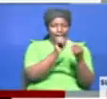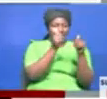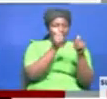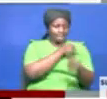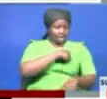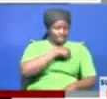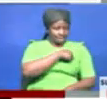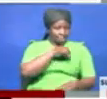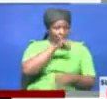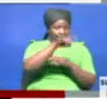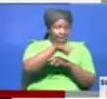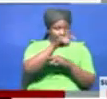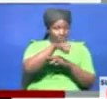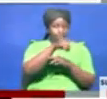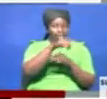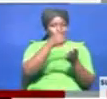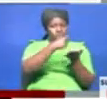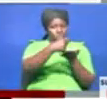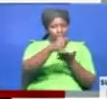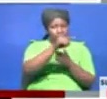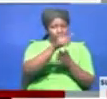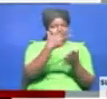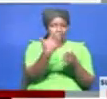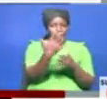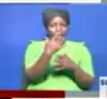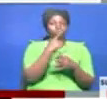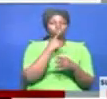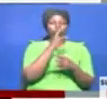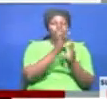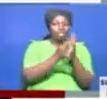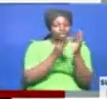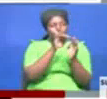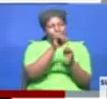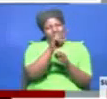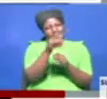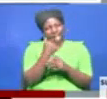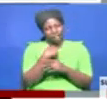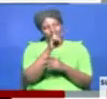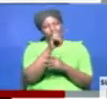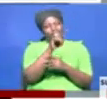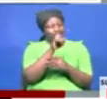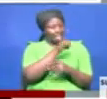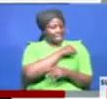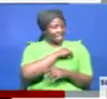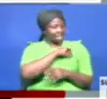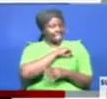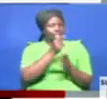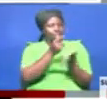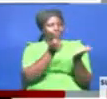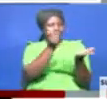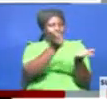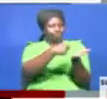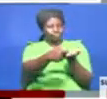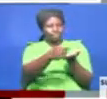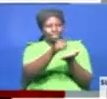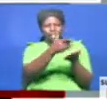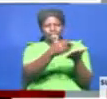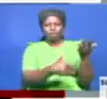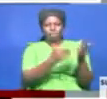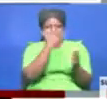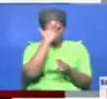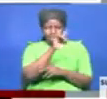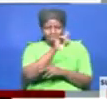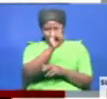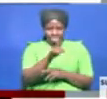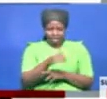rather sign on those particular documents. So if there were errors, why did these party agents continue to append their signatures into these particular forms? Oh, in